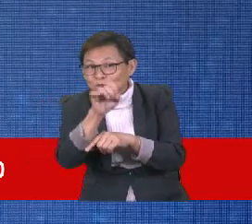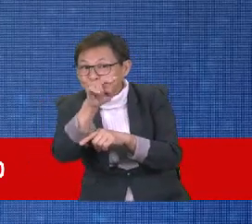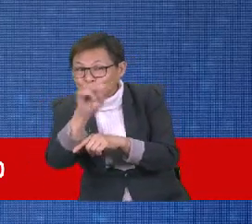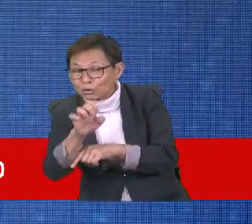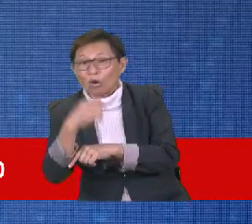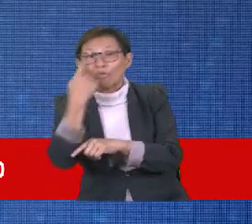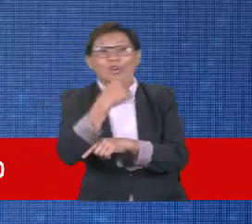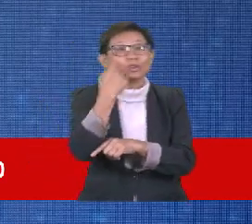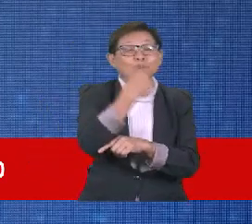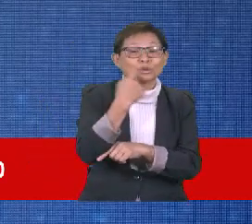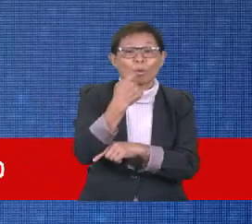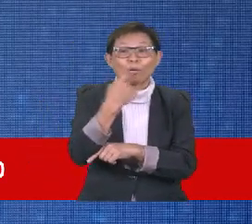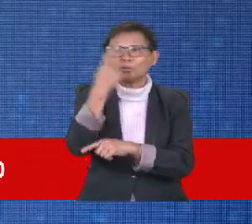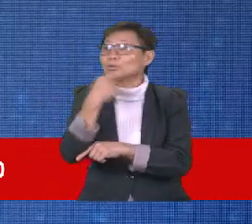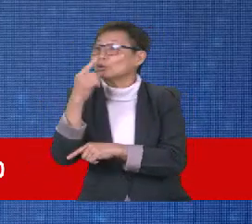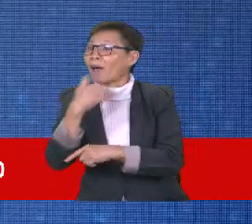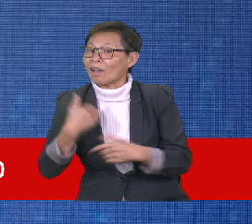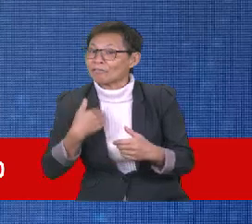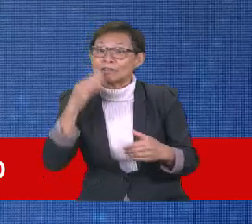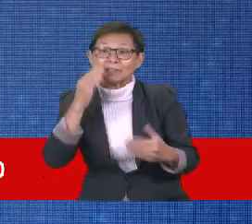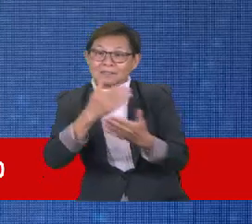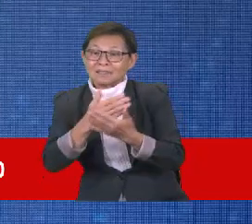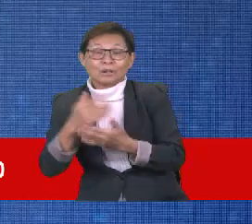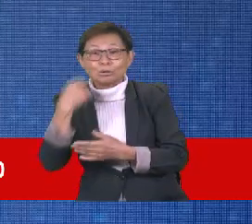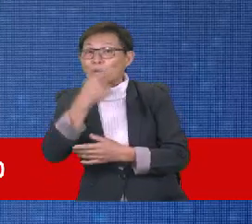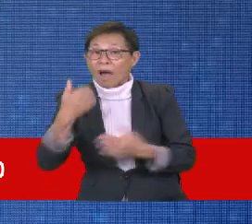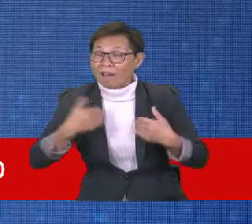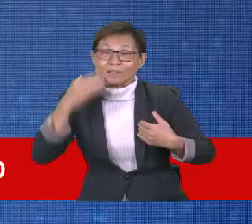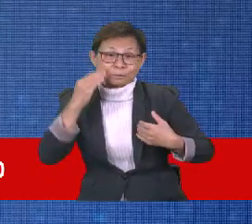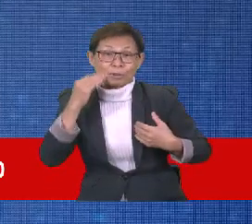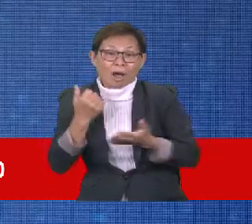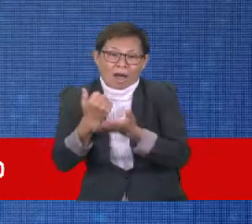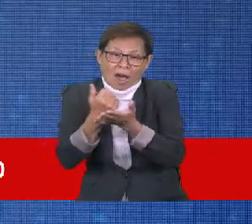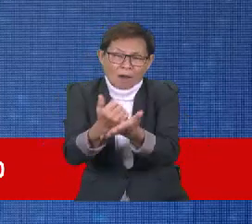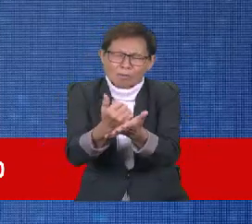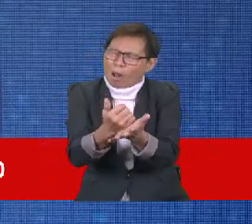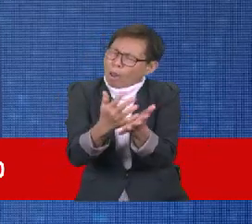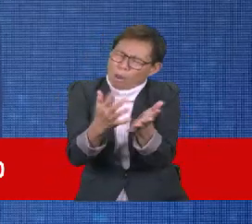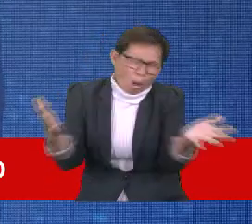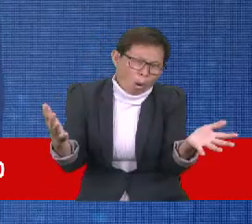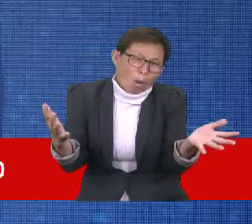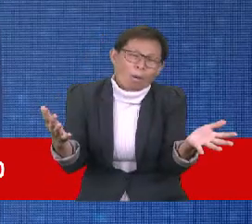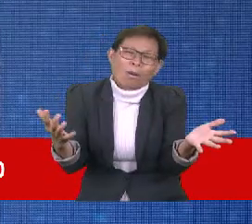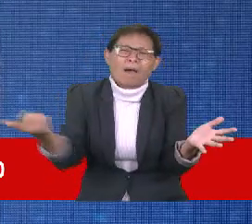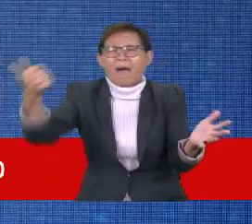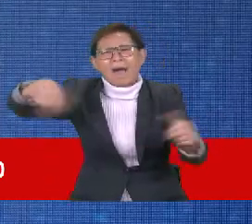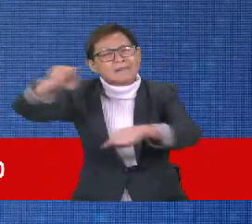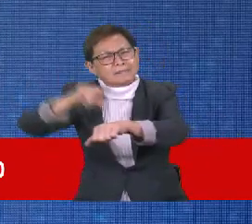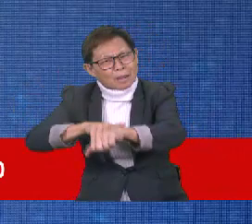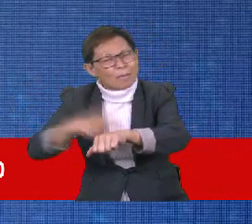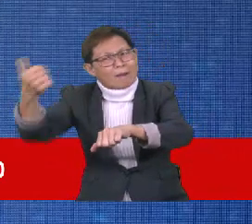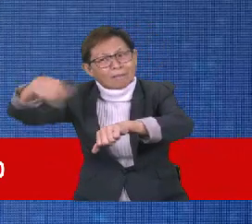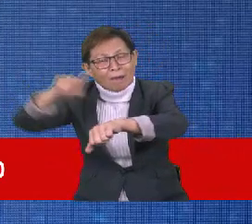from those of us who had some experience dealing with it, it would help immensely. You know, every time there is a sign